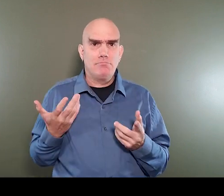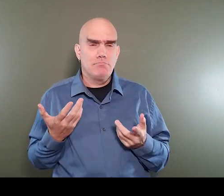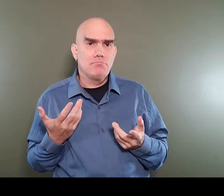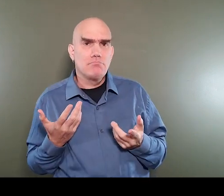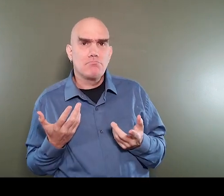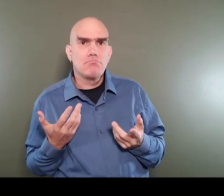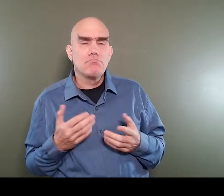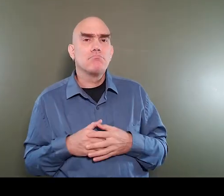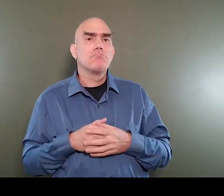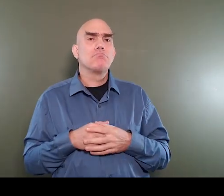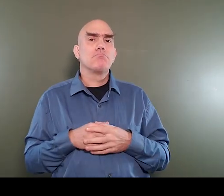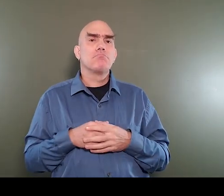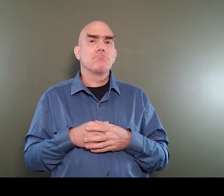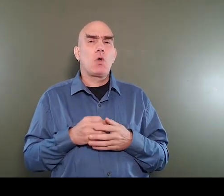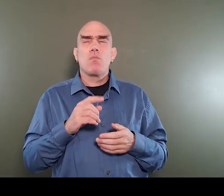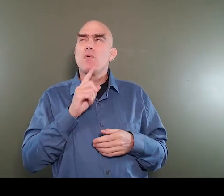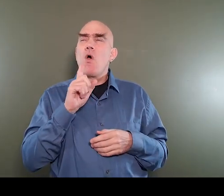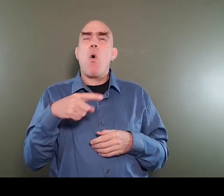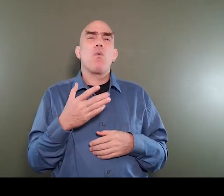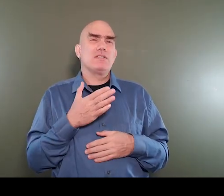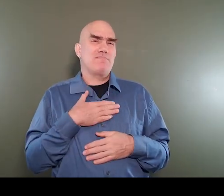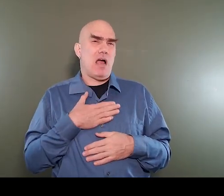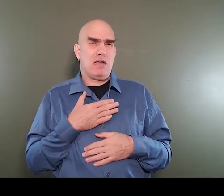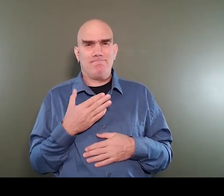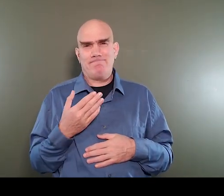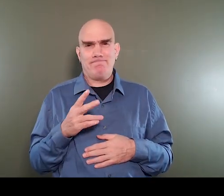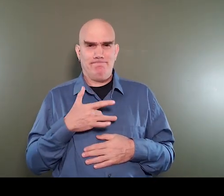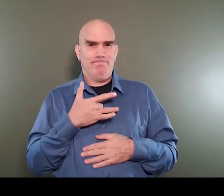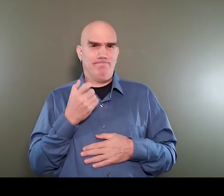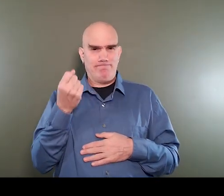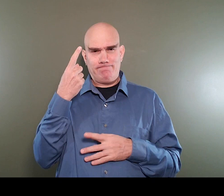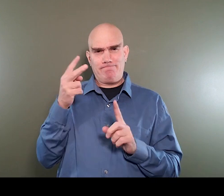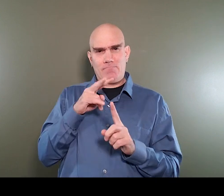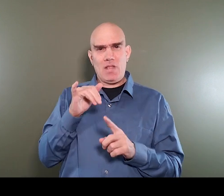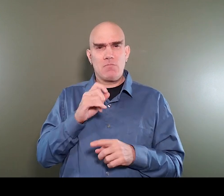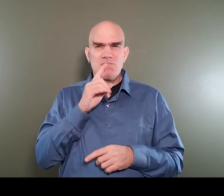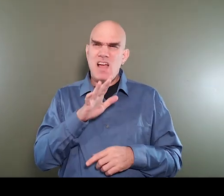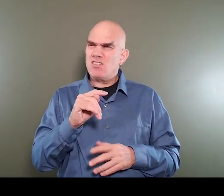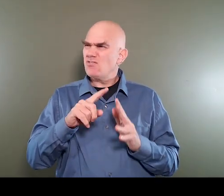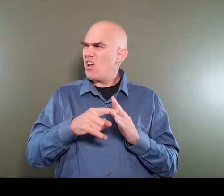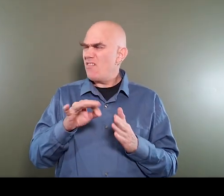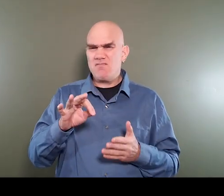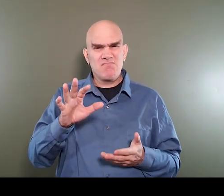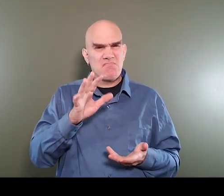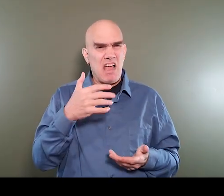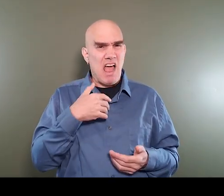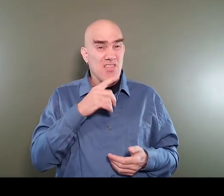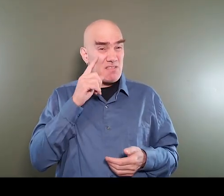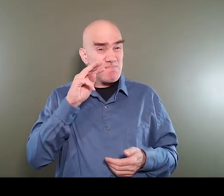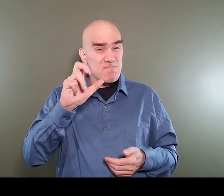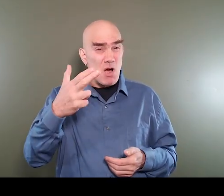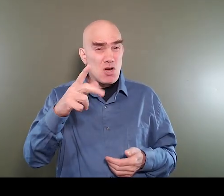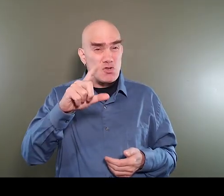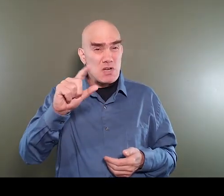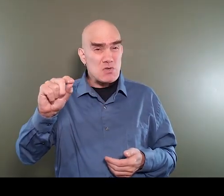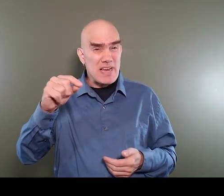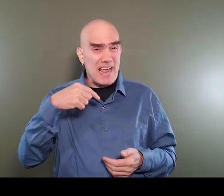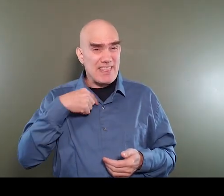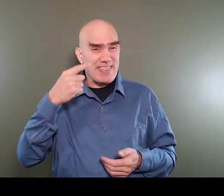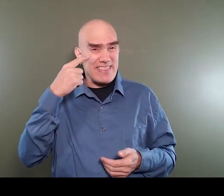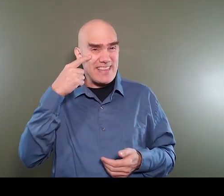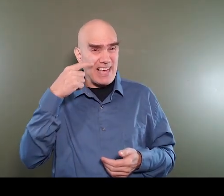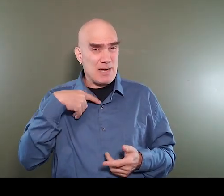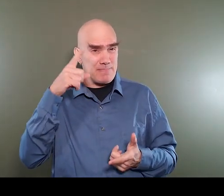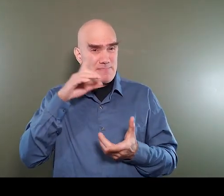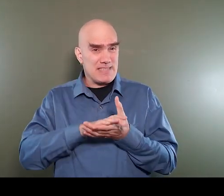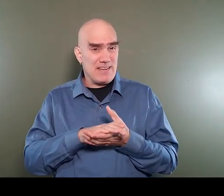of how I interpreted it, or it was always my impression that this was around the start, like March